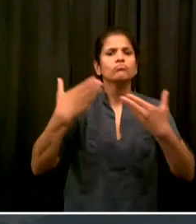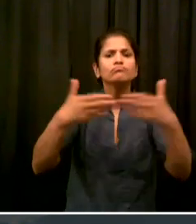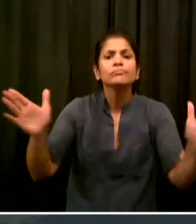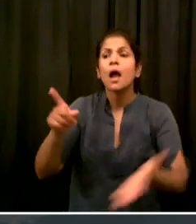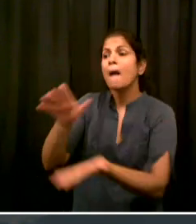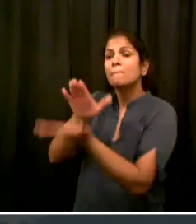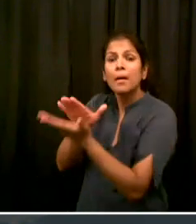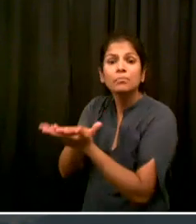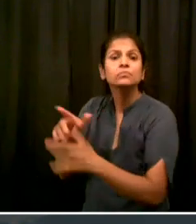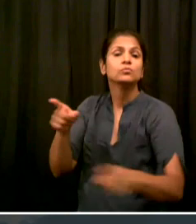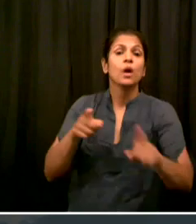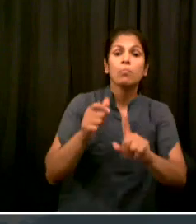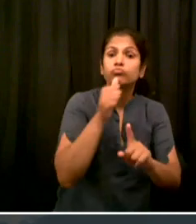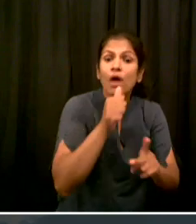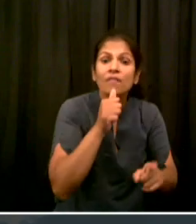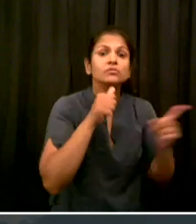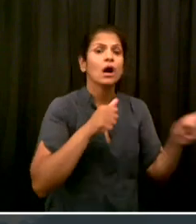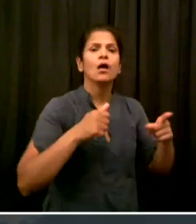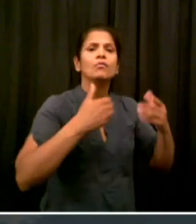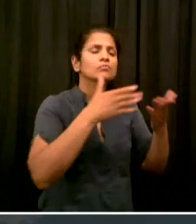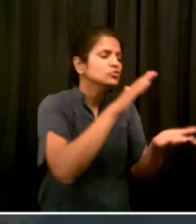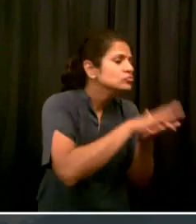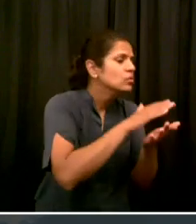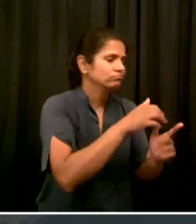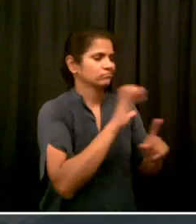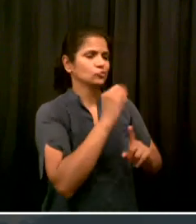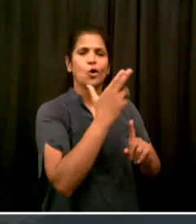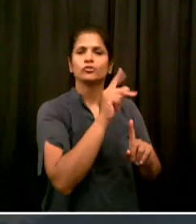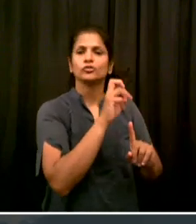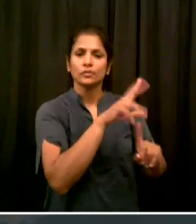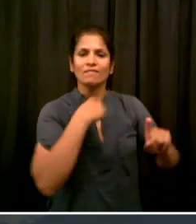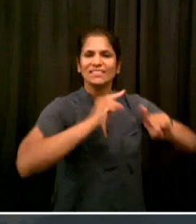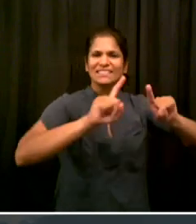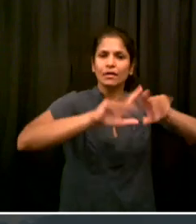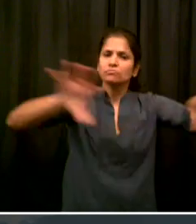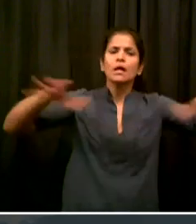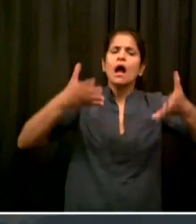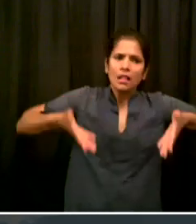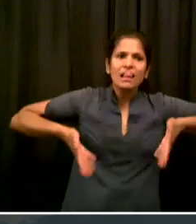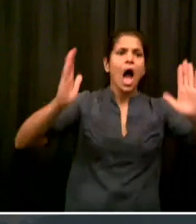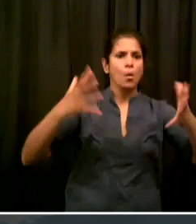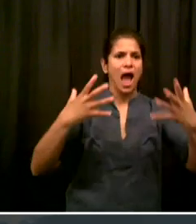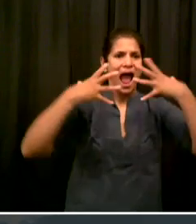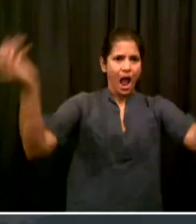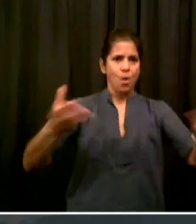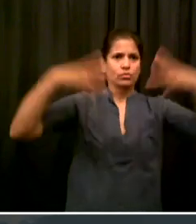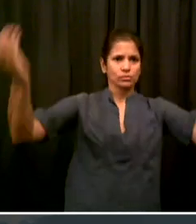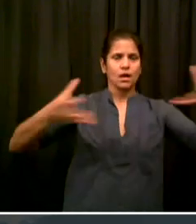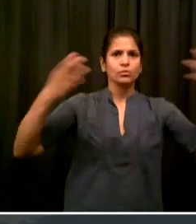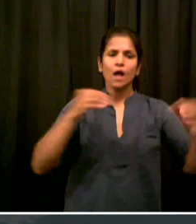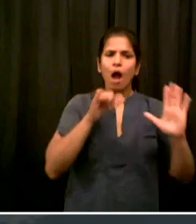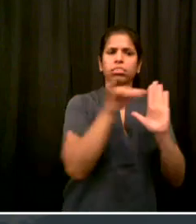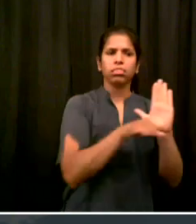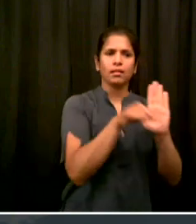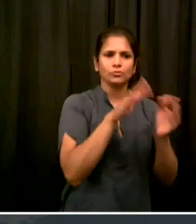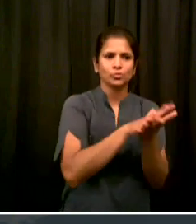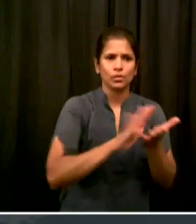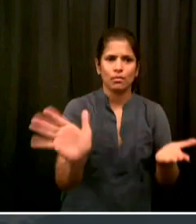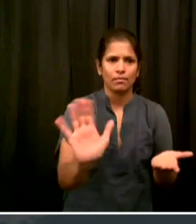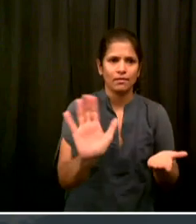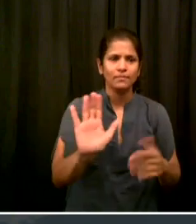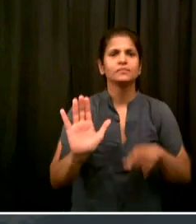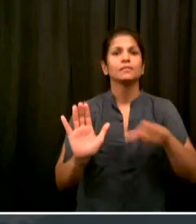we empower our principals to determine the maximum amount they can do outdoors. It's up to them to figure out how to